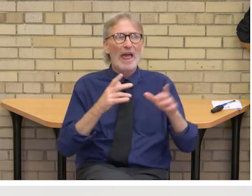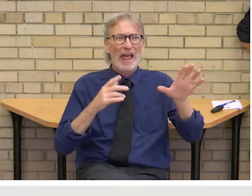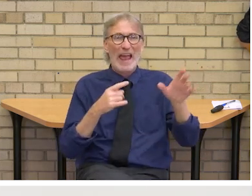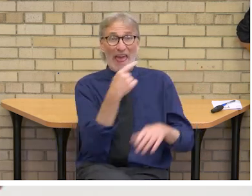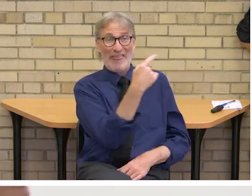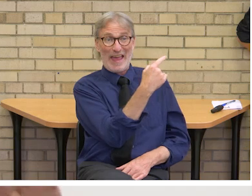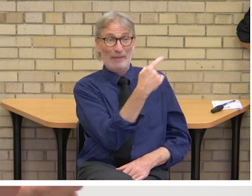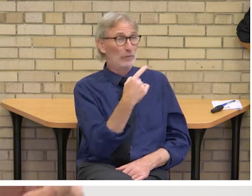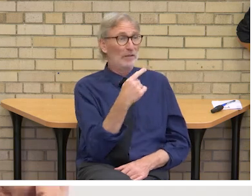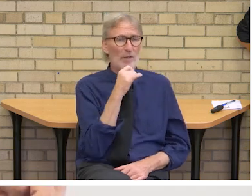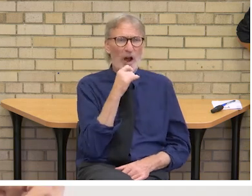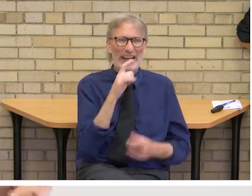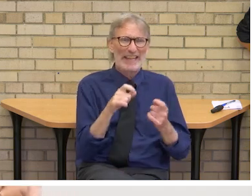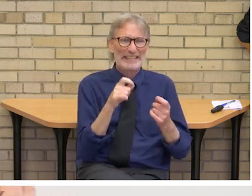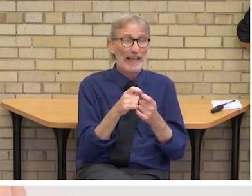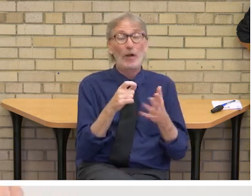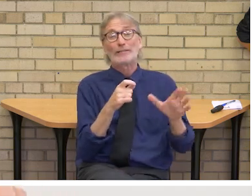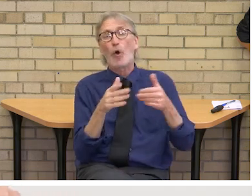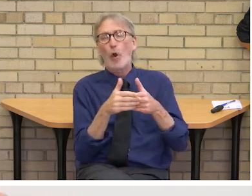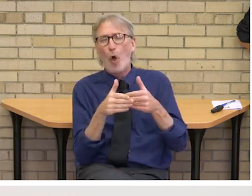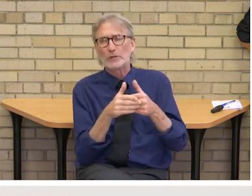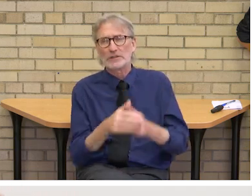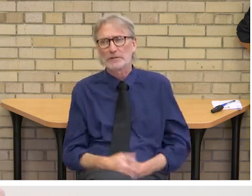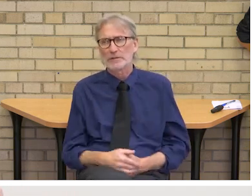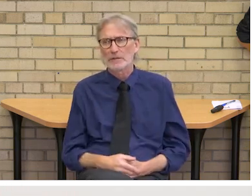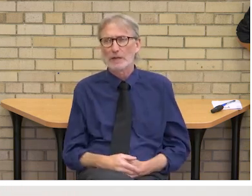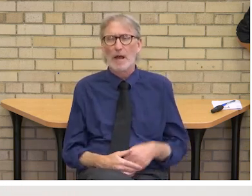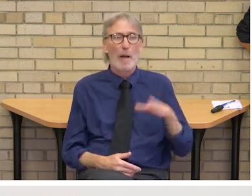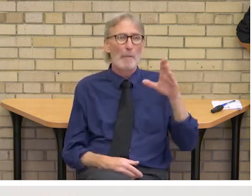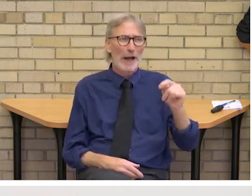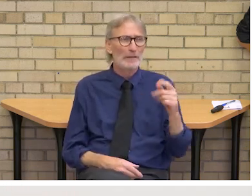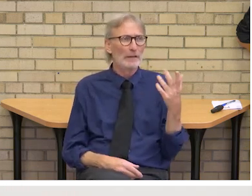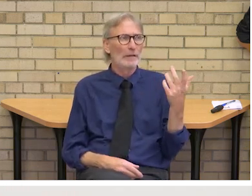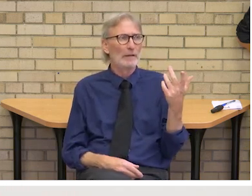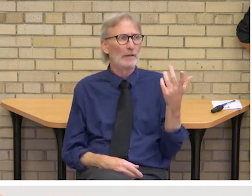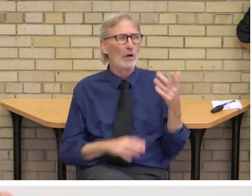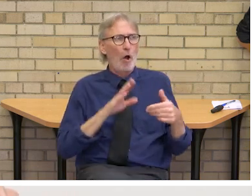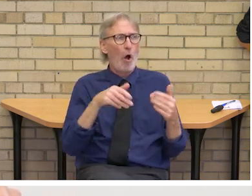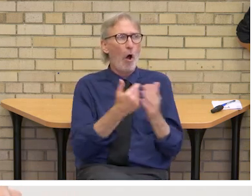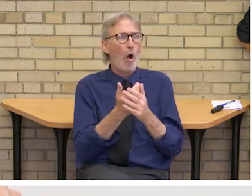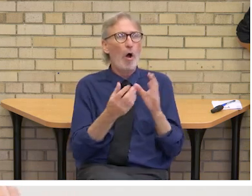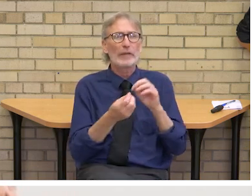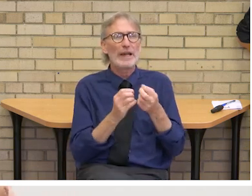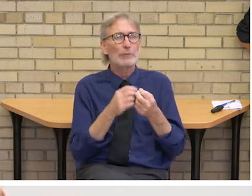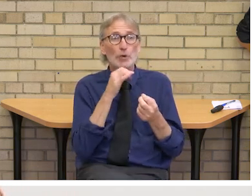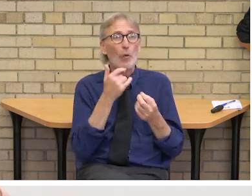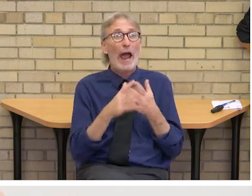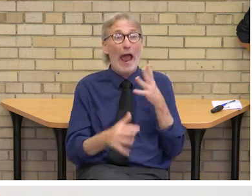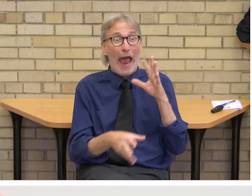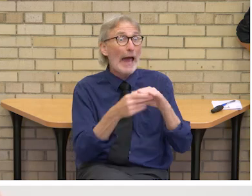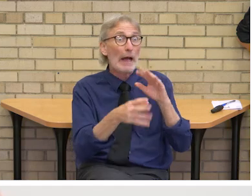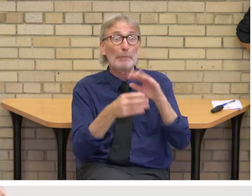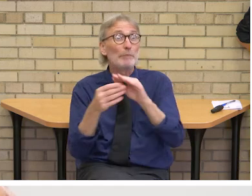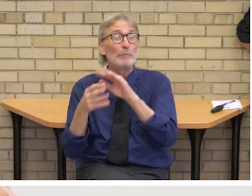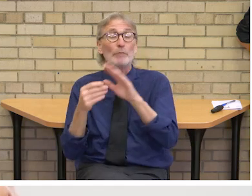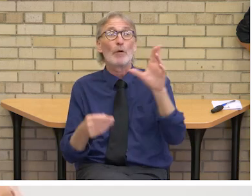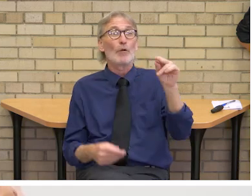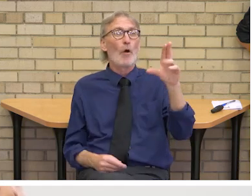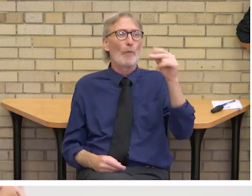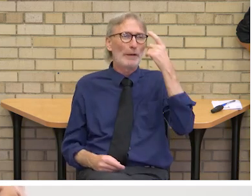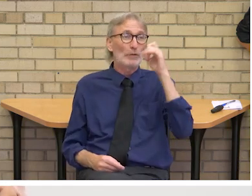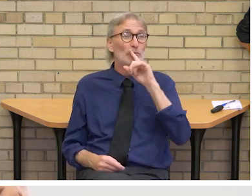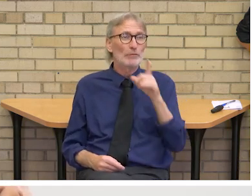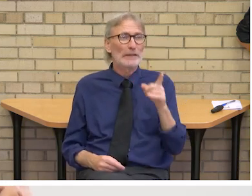exactly. It's close. It's close, but all the numbers aren't going to add up because it's actually a little bit